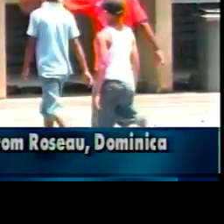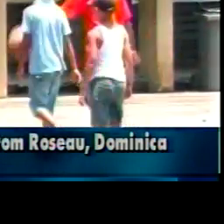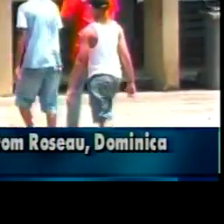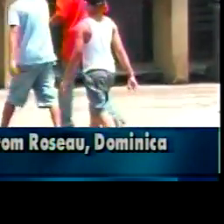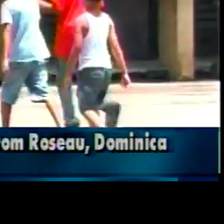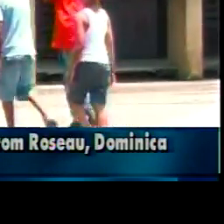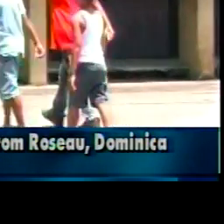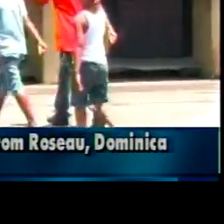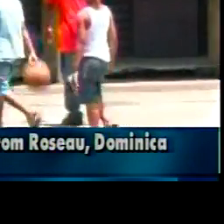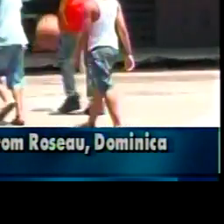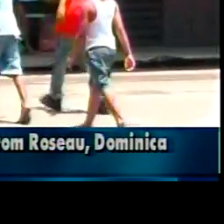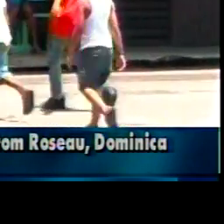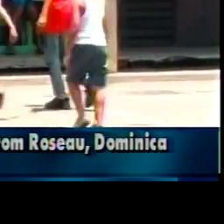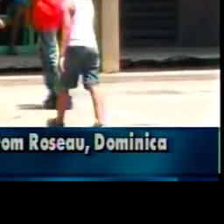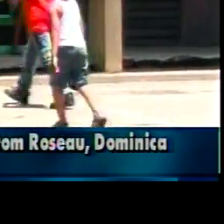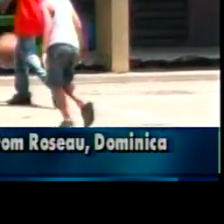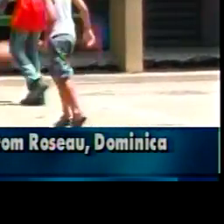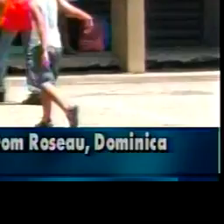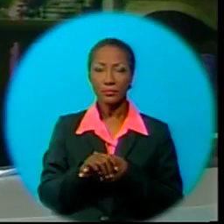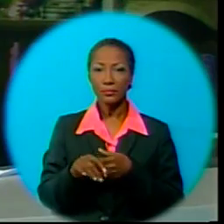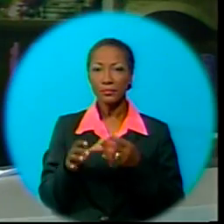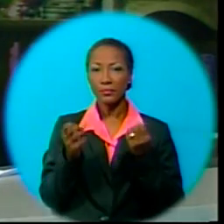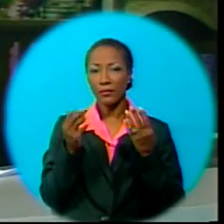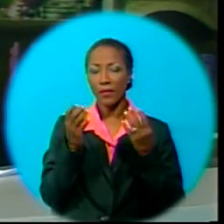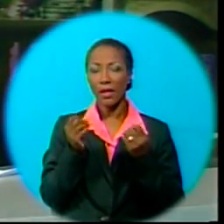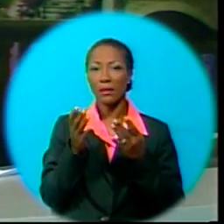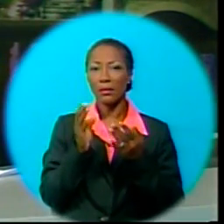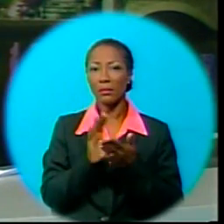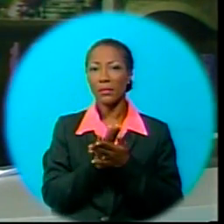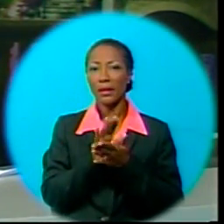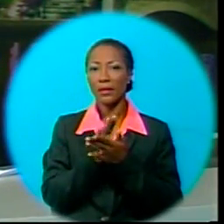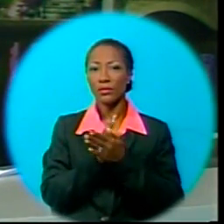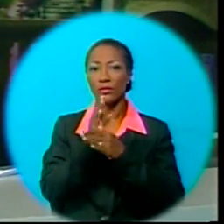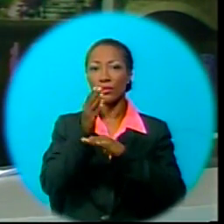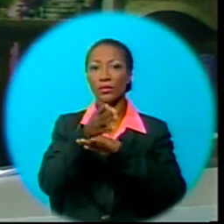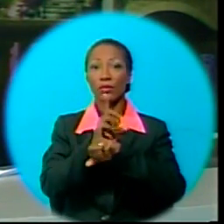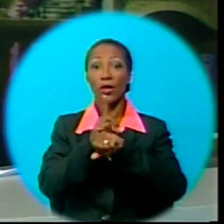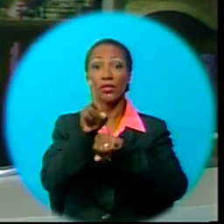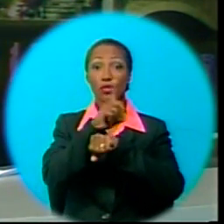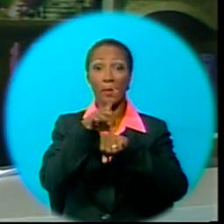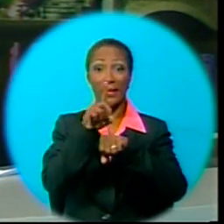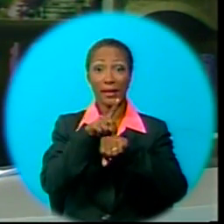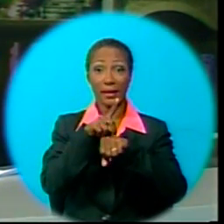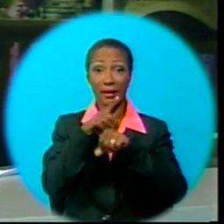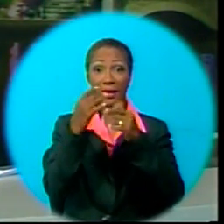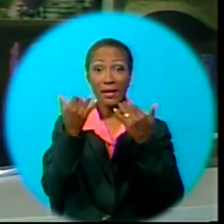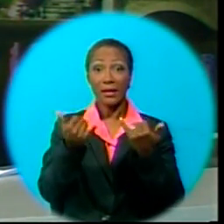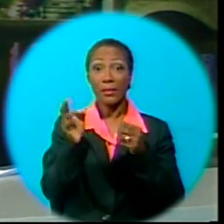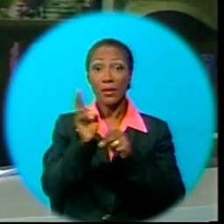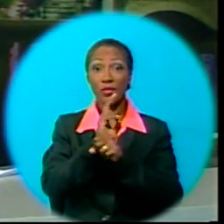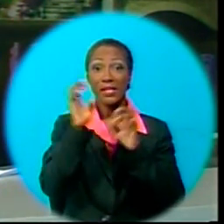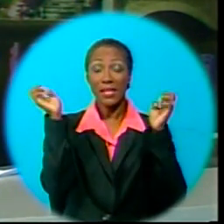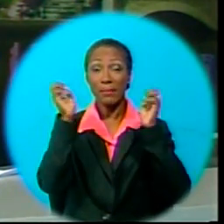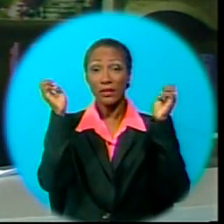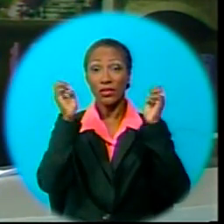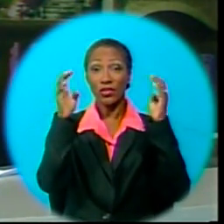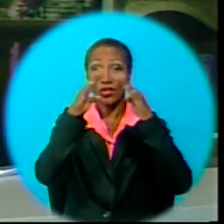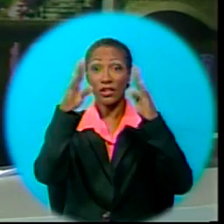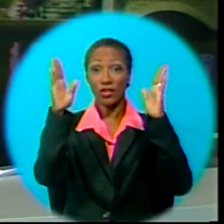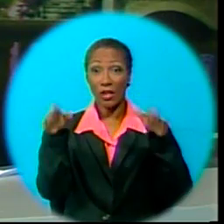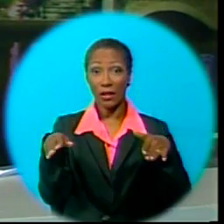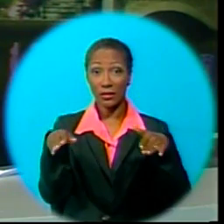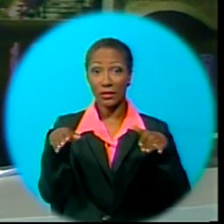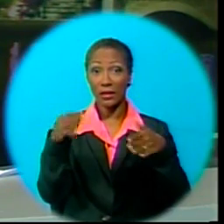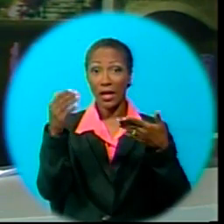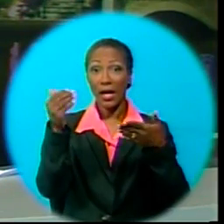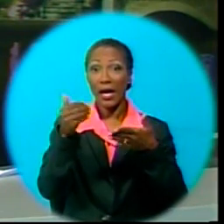Dominica, this is Ryan Broom for CBC News. Thank you, Ryan. With several schools across Dominica currently being used as emergency